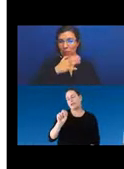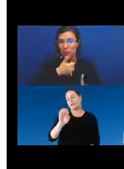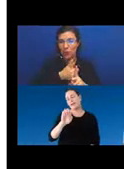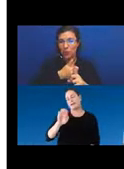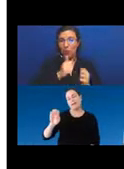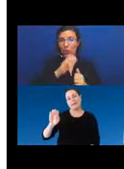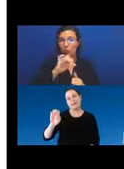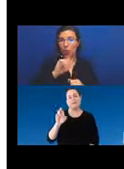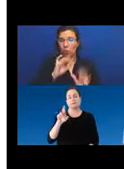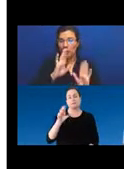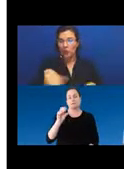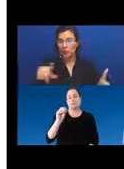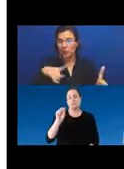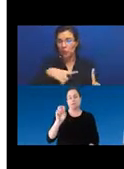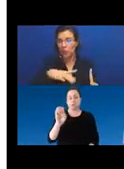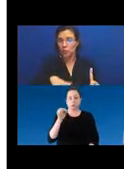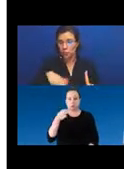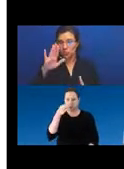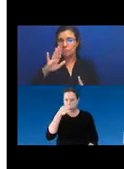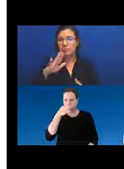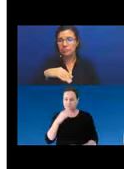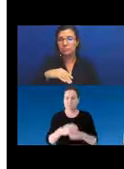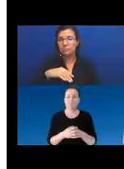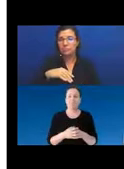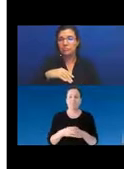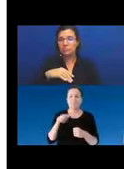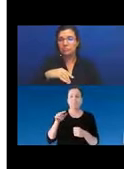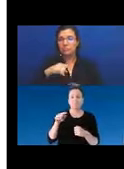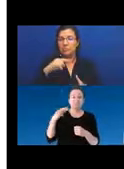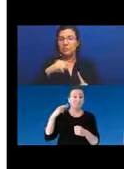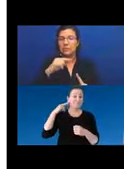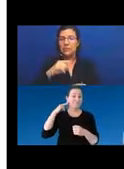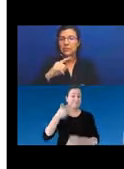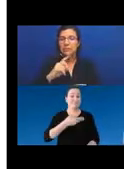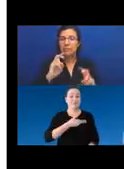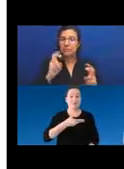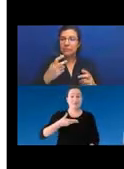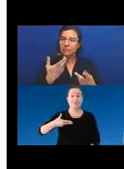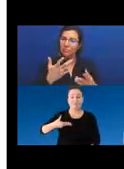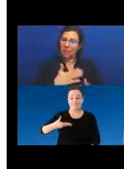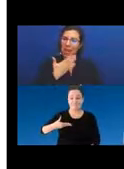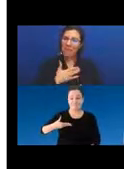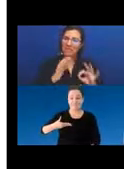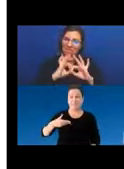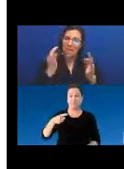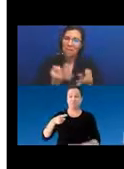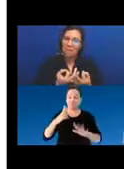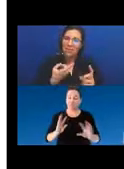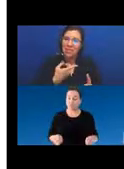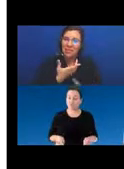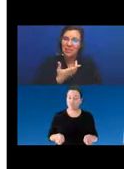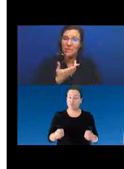coded kids that have grown up. And this is a happy family. The goal is